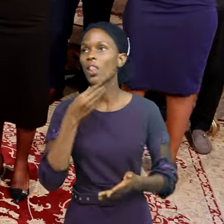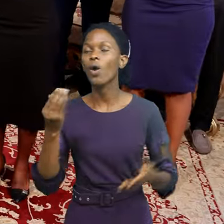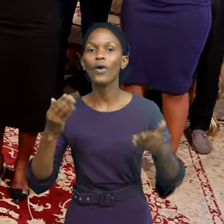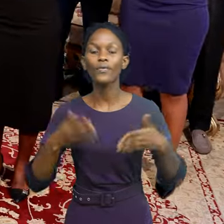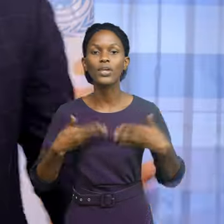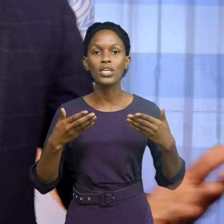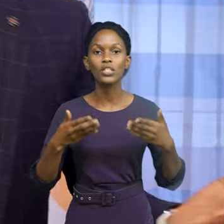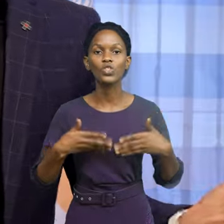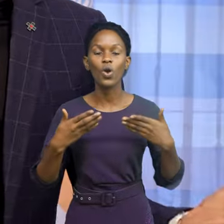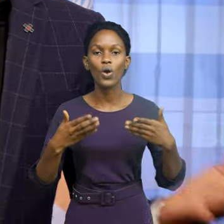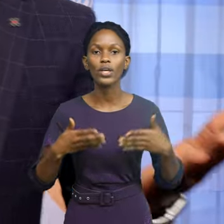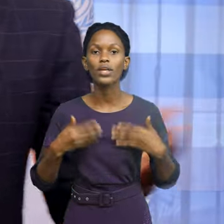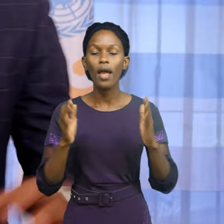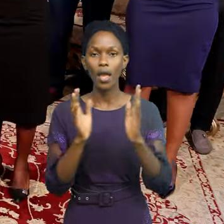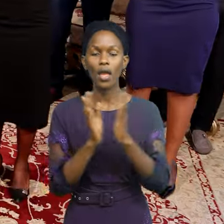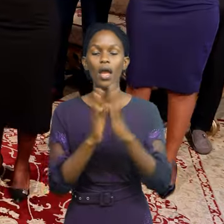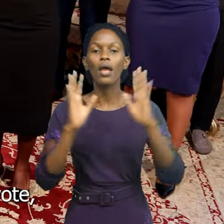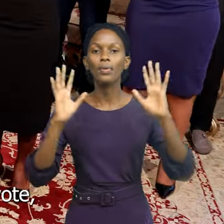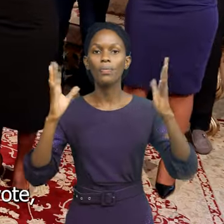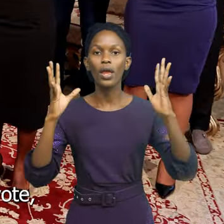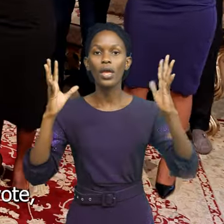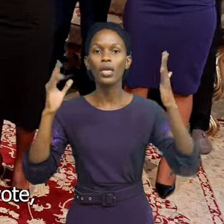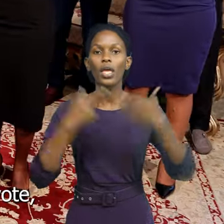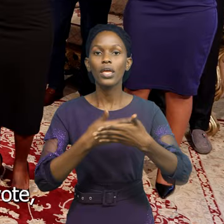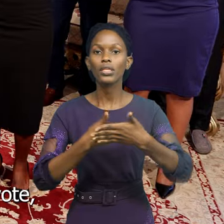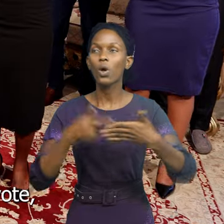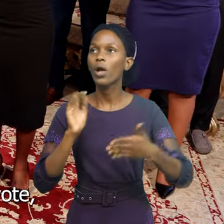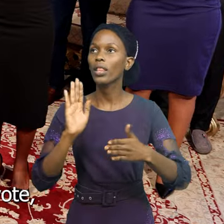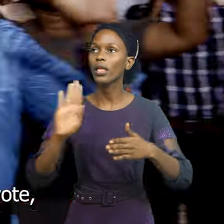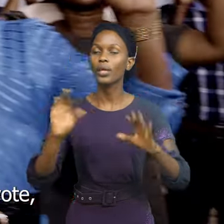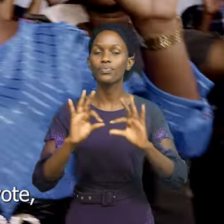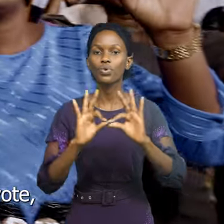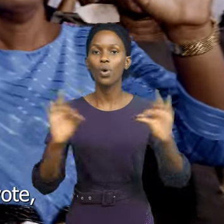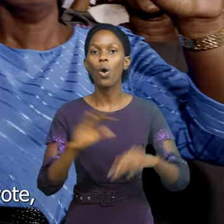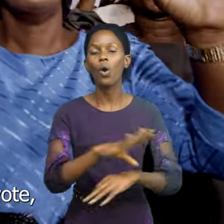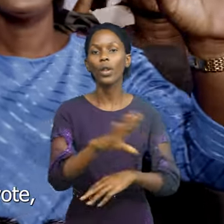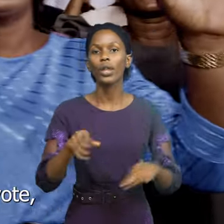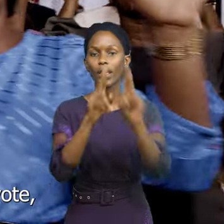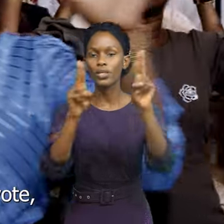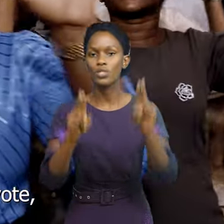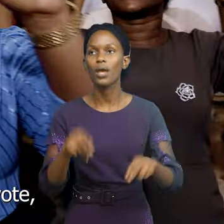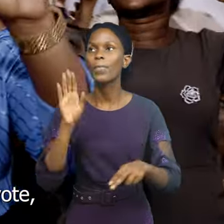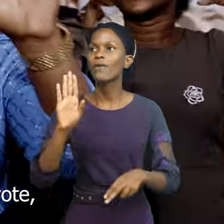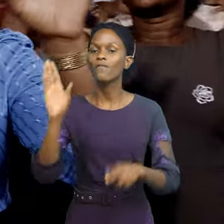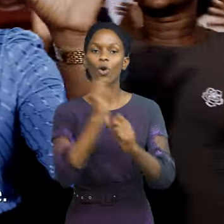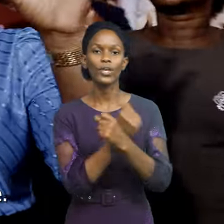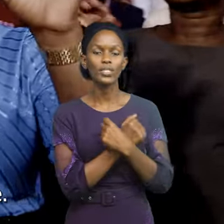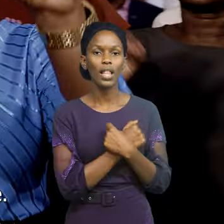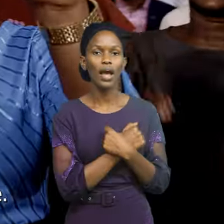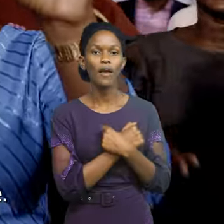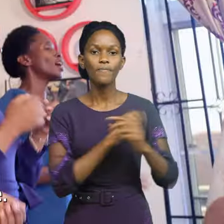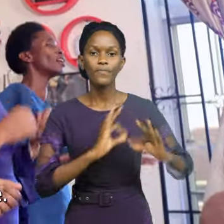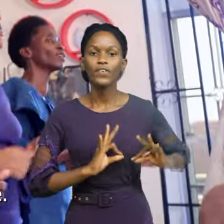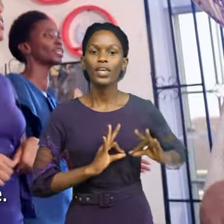the Lord rejoice, I say rejoice, and rejoice, his holy name to all nations, for